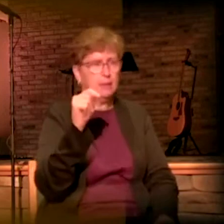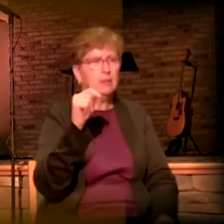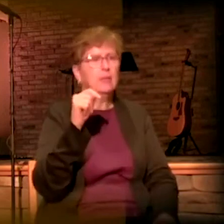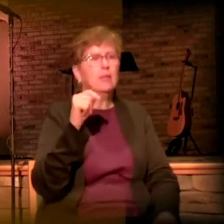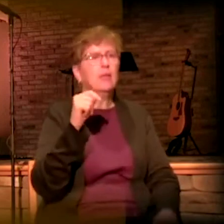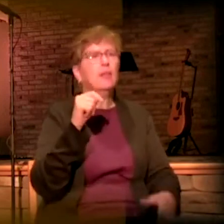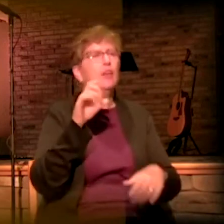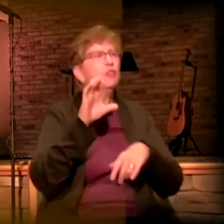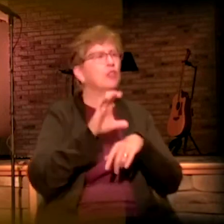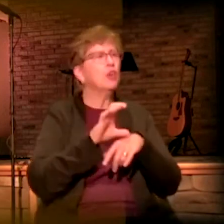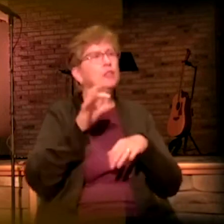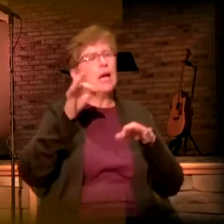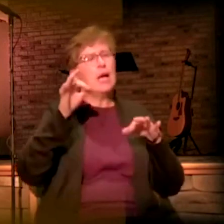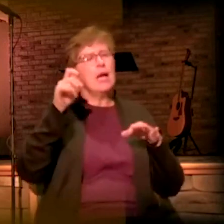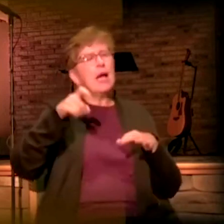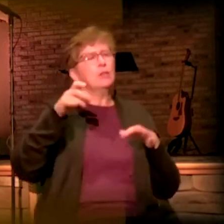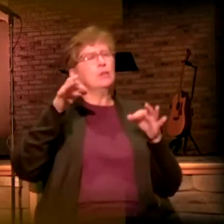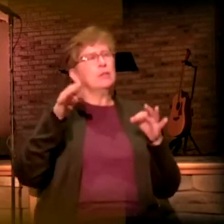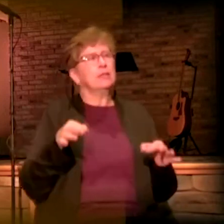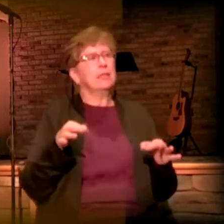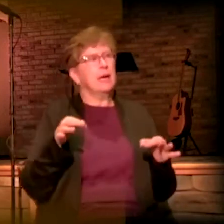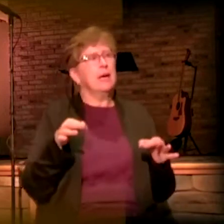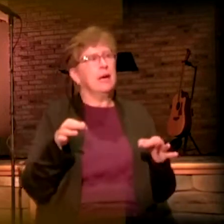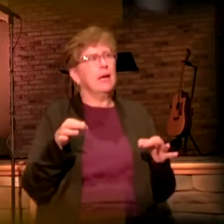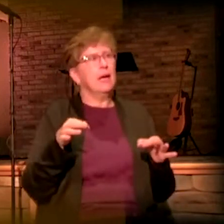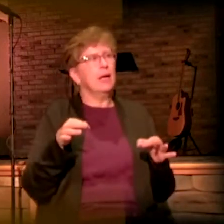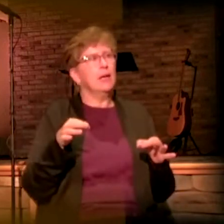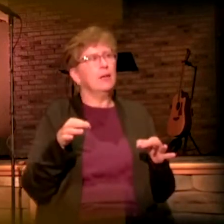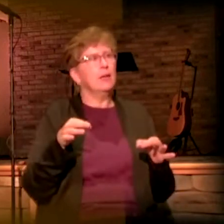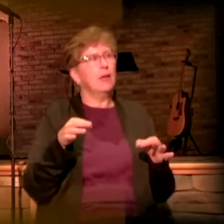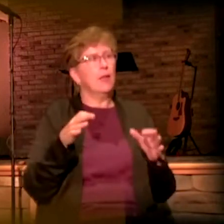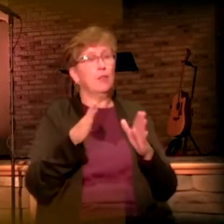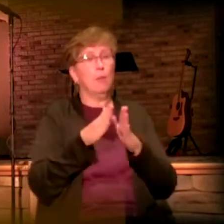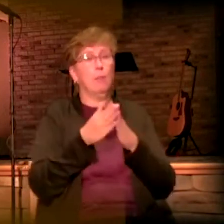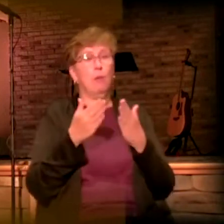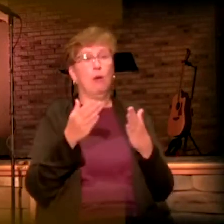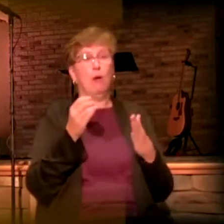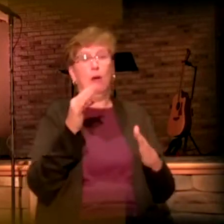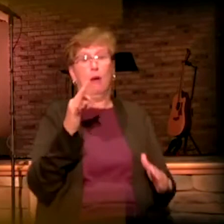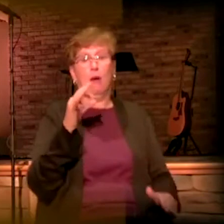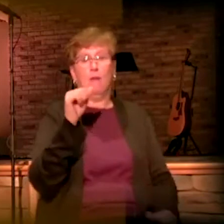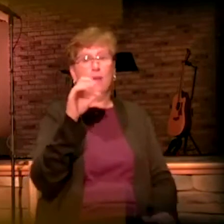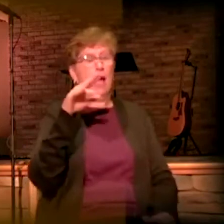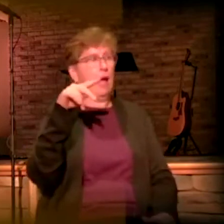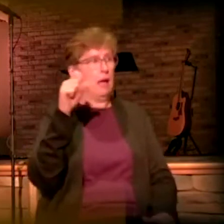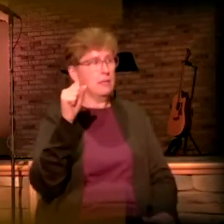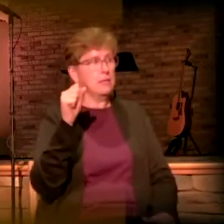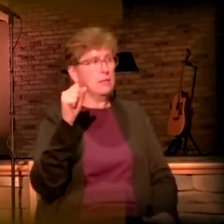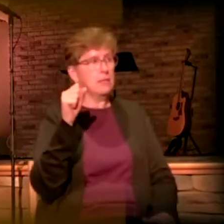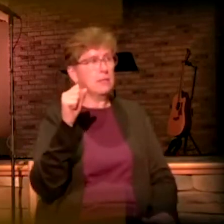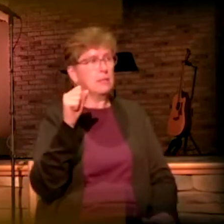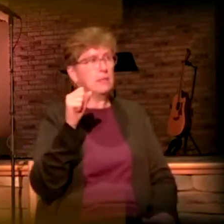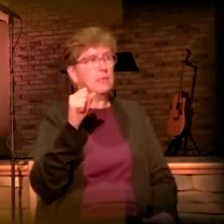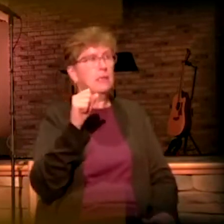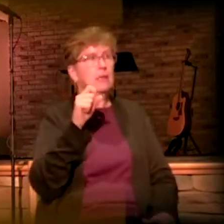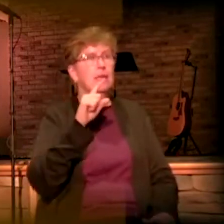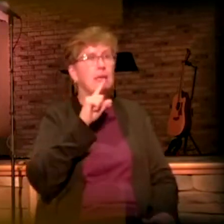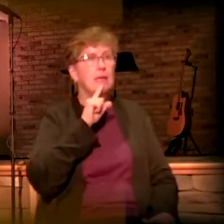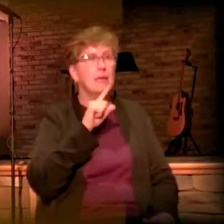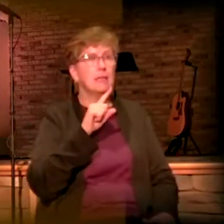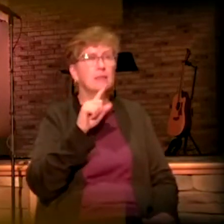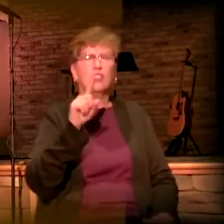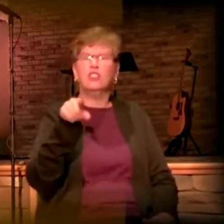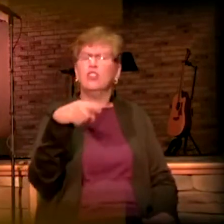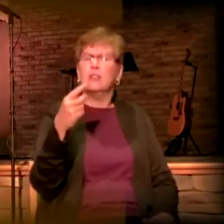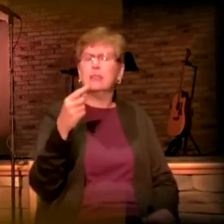church has to decide whether the book of Acts, is it just a history